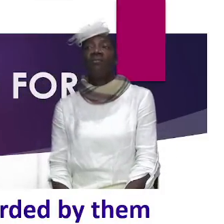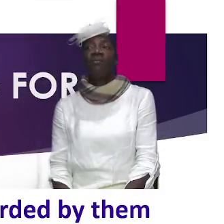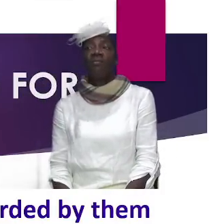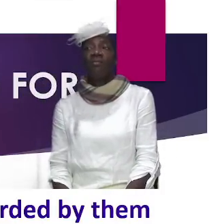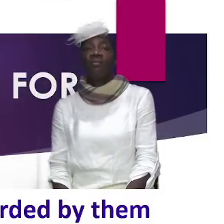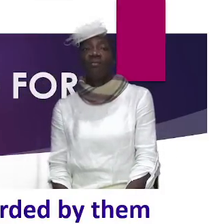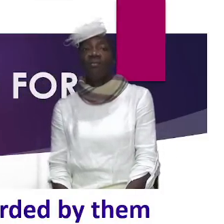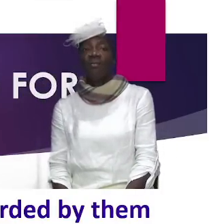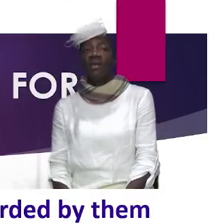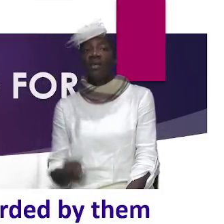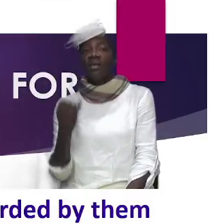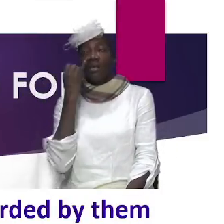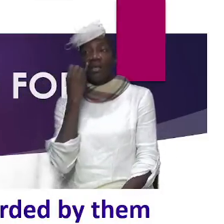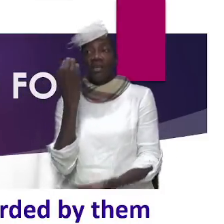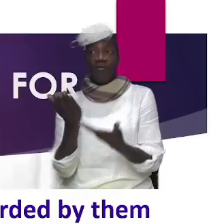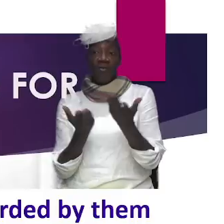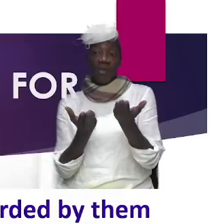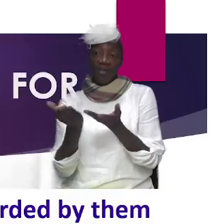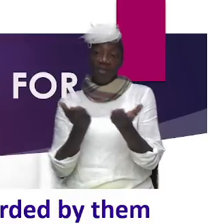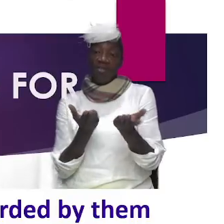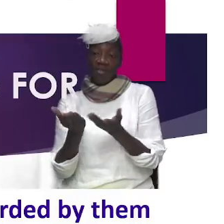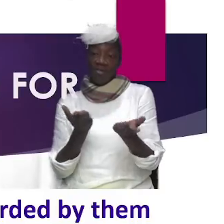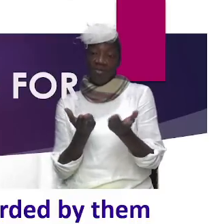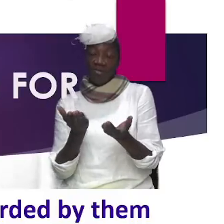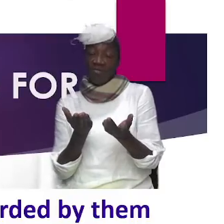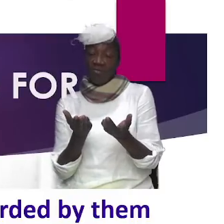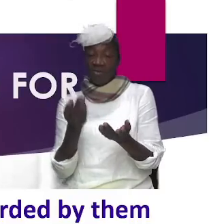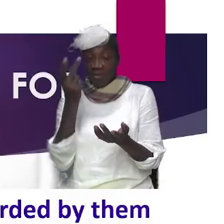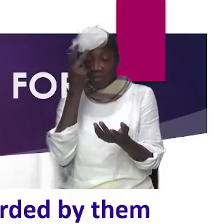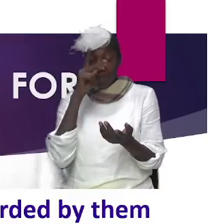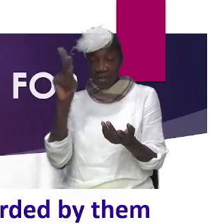If we serve to be seen by men,